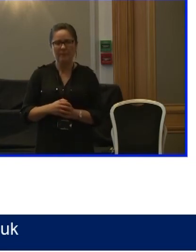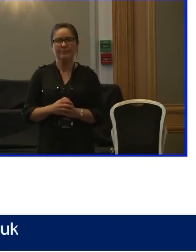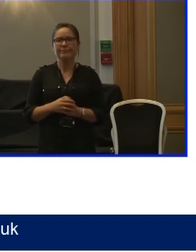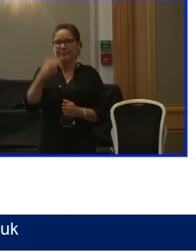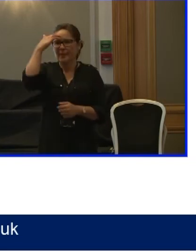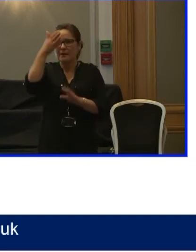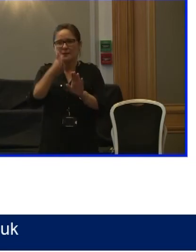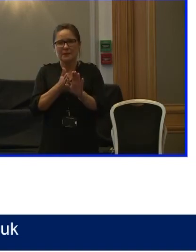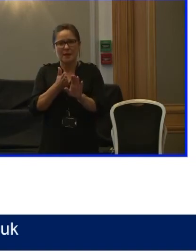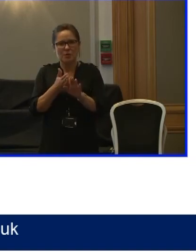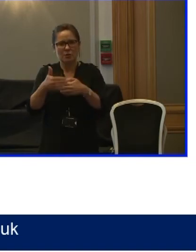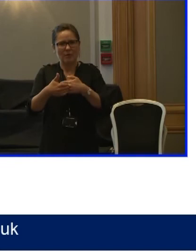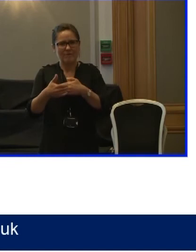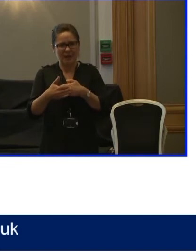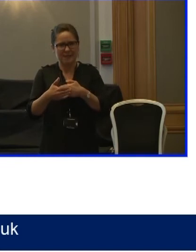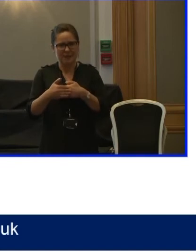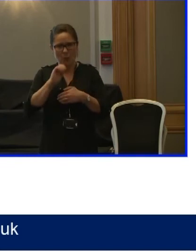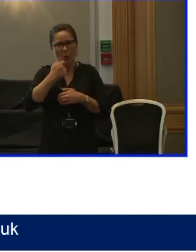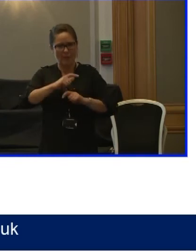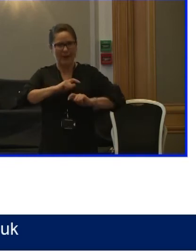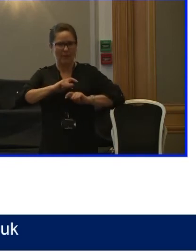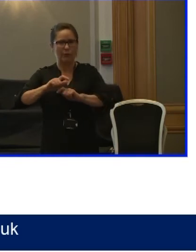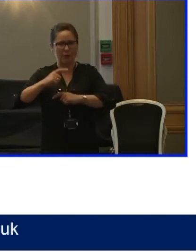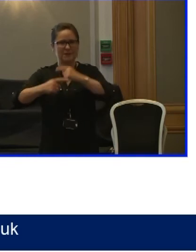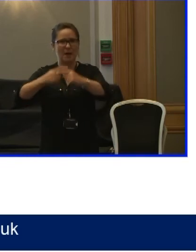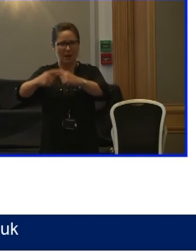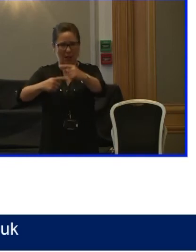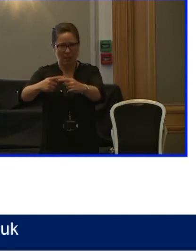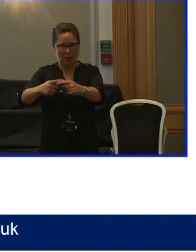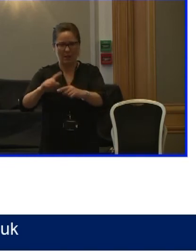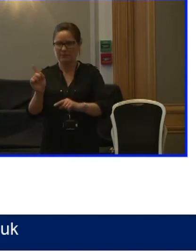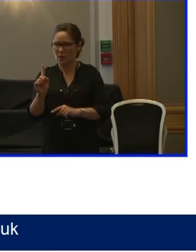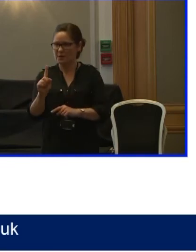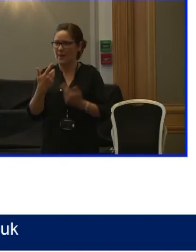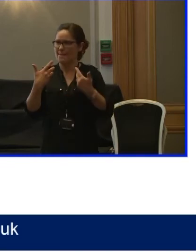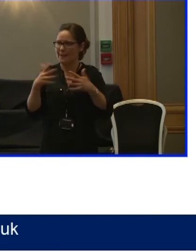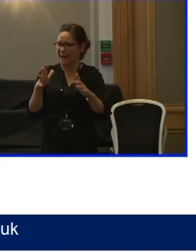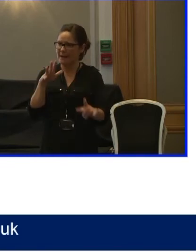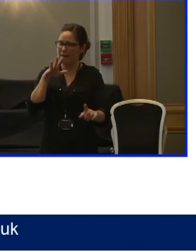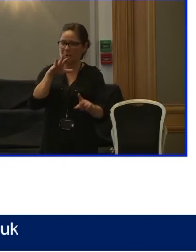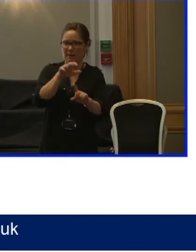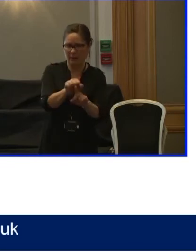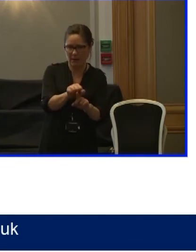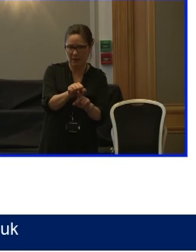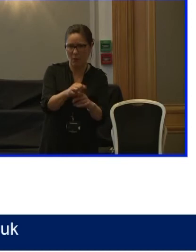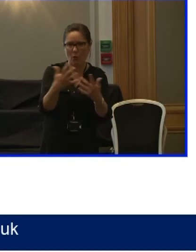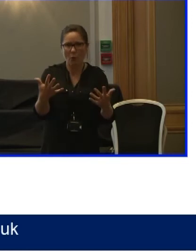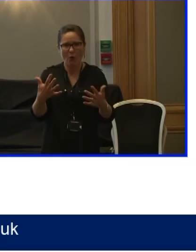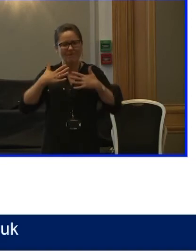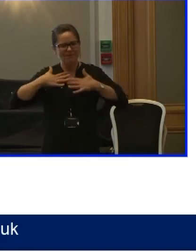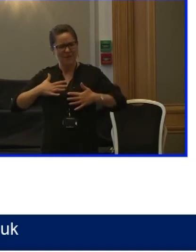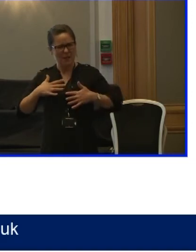There is a consistent cycle with degenerative disease where you get a diagnosis or you have a physical change in your